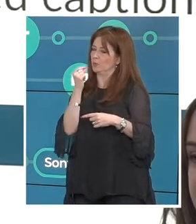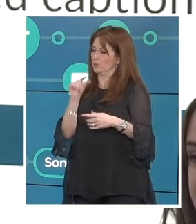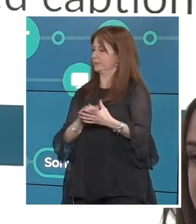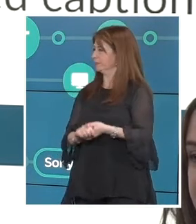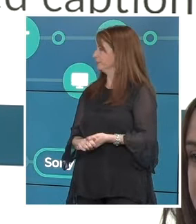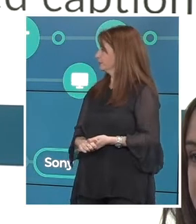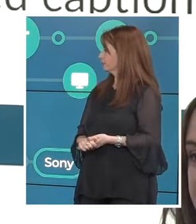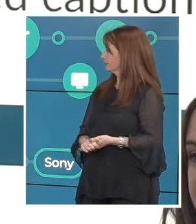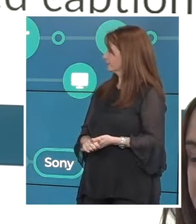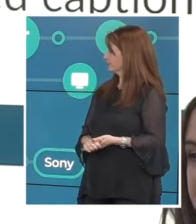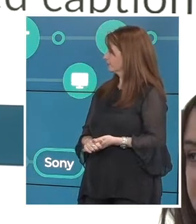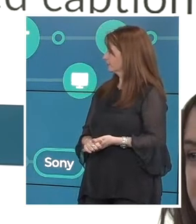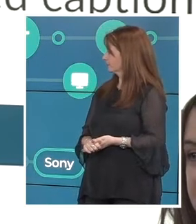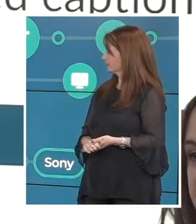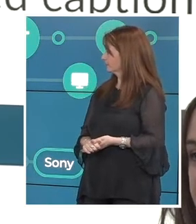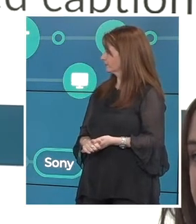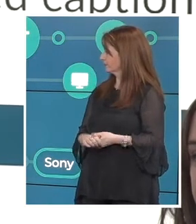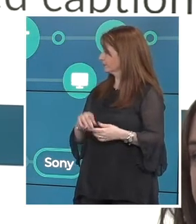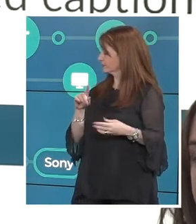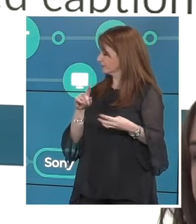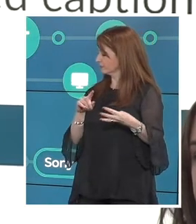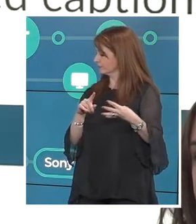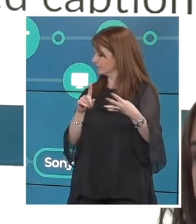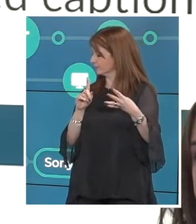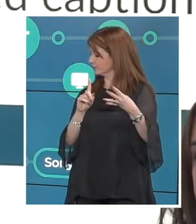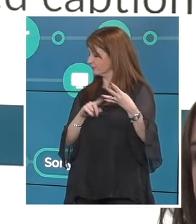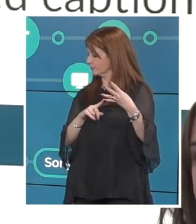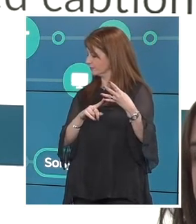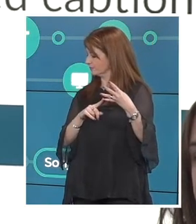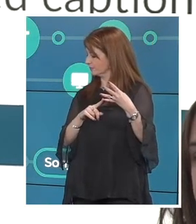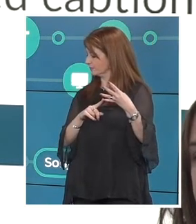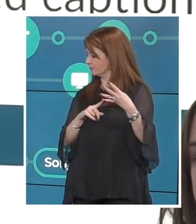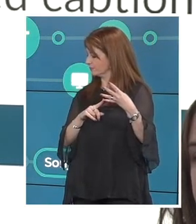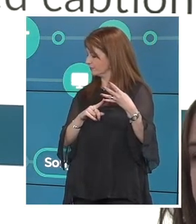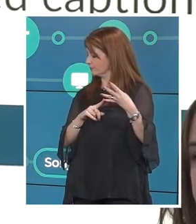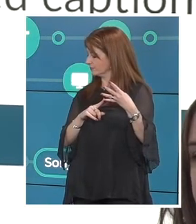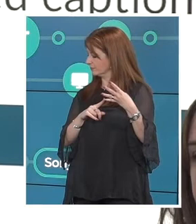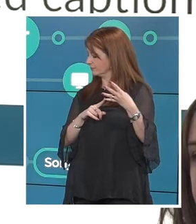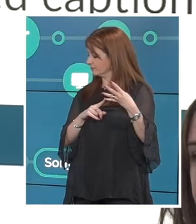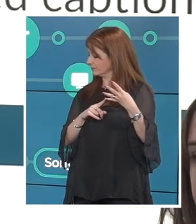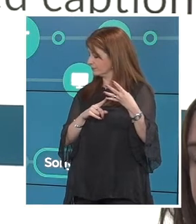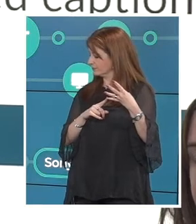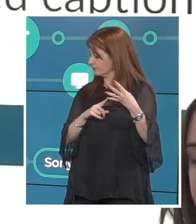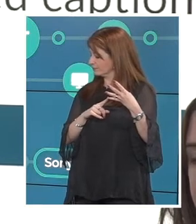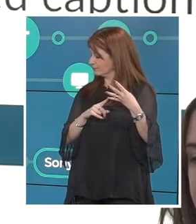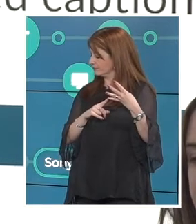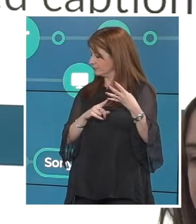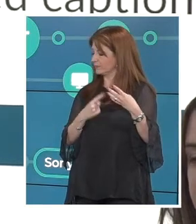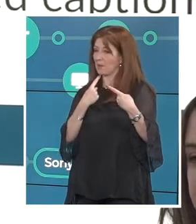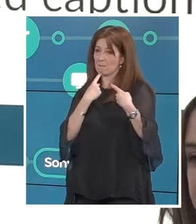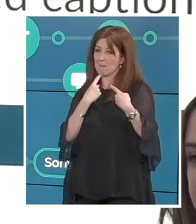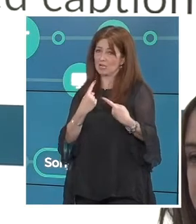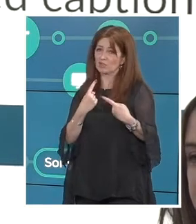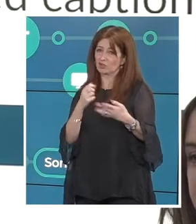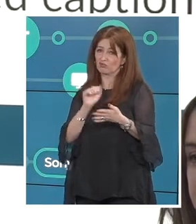next thing I'm going to talk about is mentions, so mention etiquette. Sometimes if you are composing a tweet with